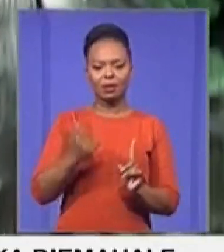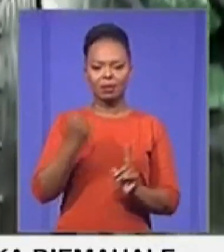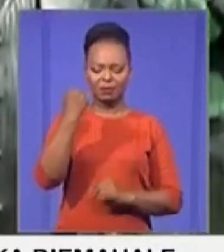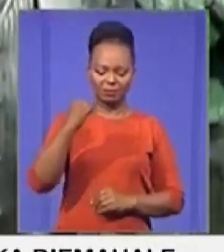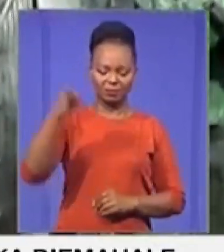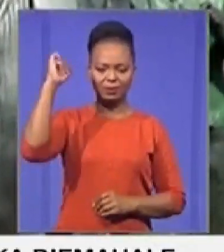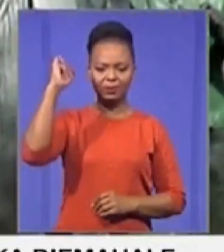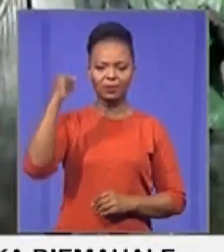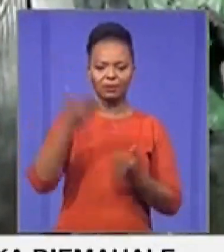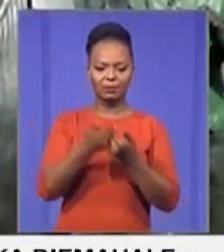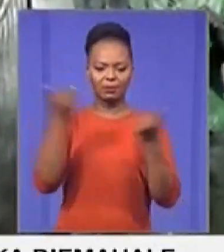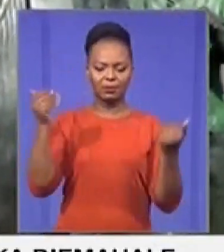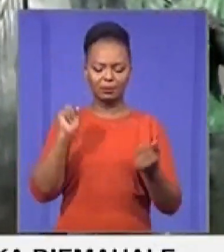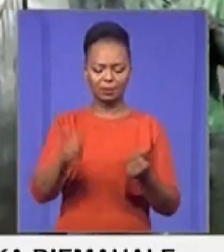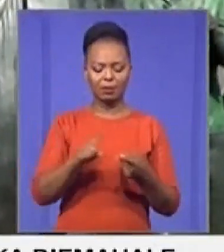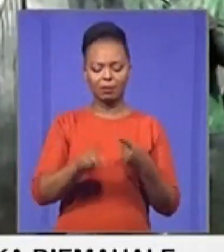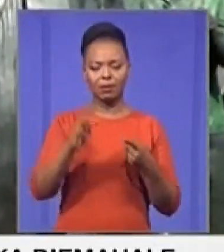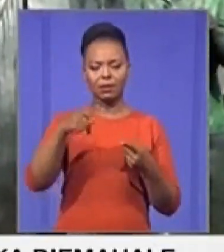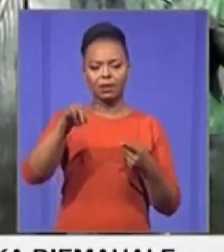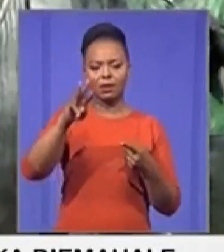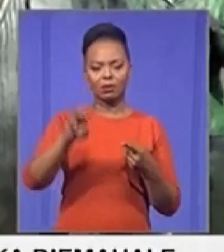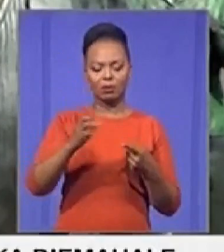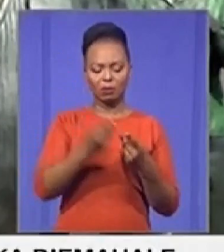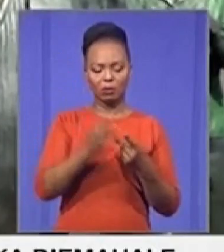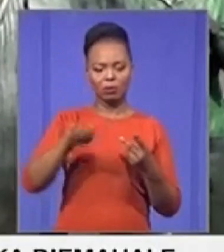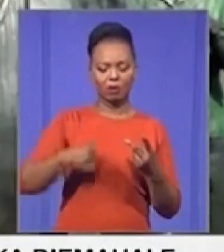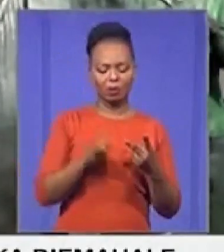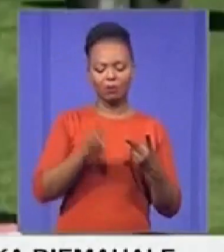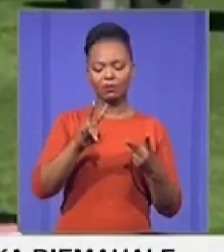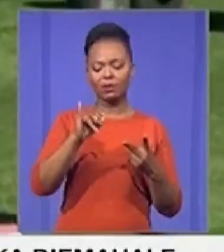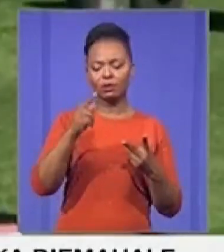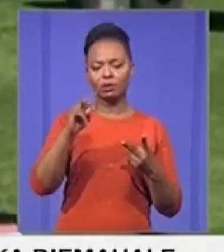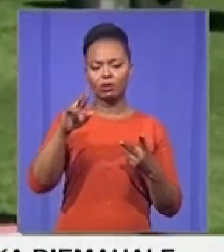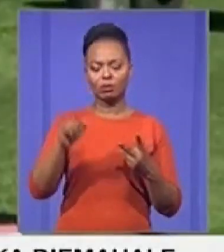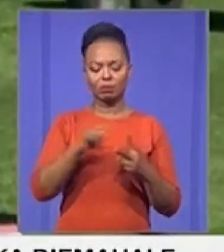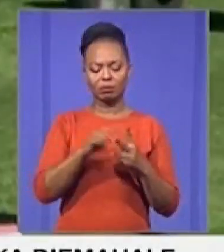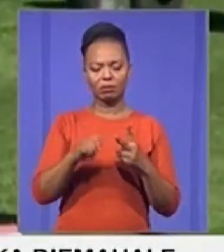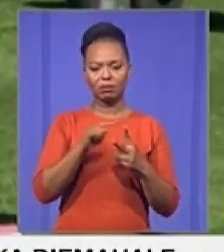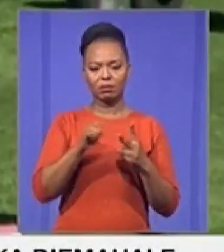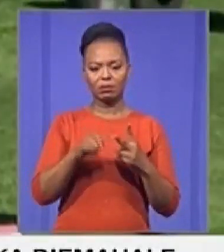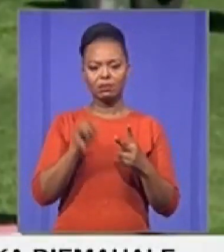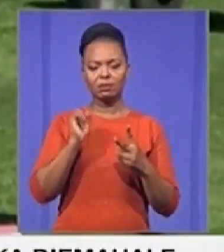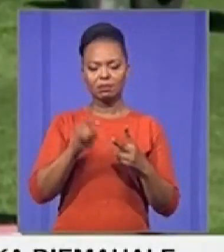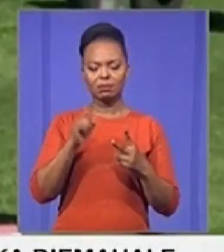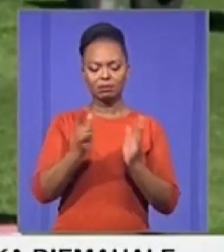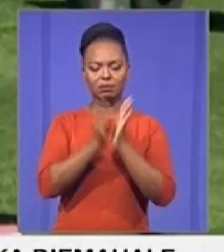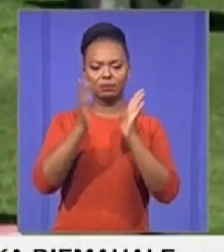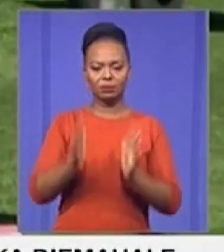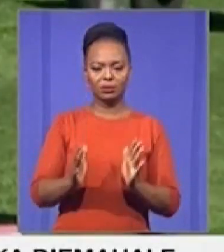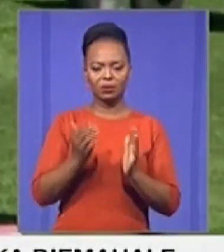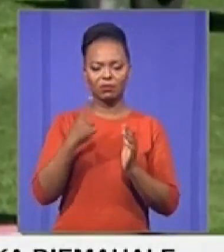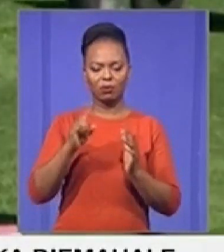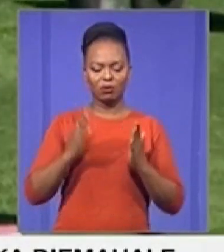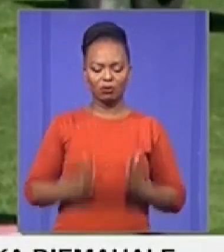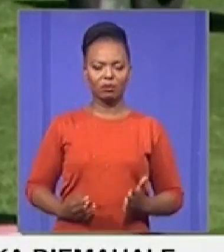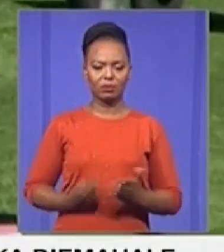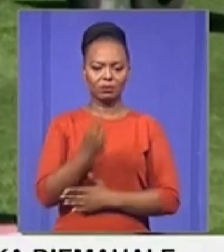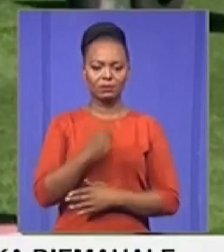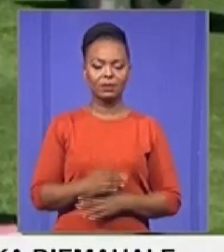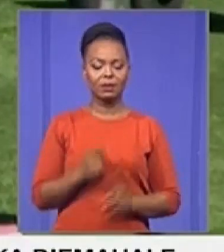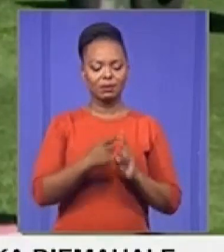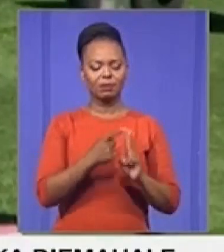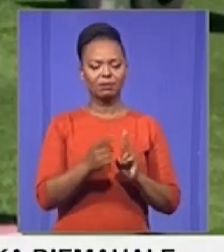kgethollo Griffiths Mqekwe le mofumadi wa High Victoria bao ka bobedi e neng e le maqwetha a ditokelo tsa botho ka